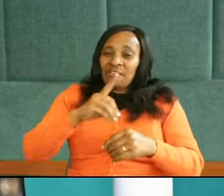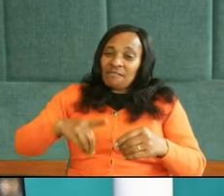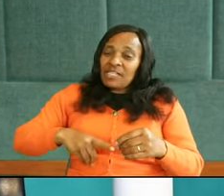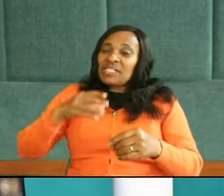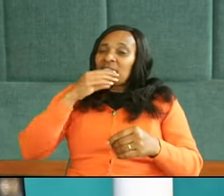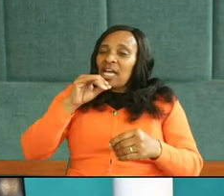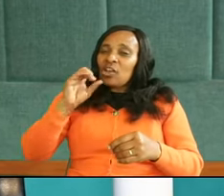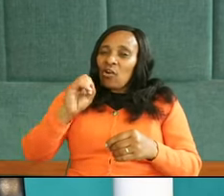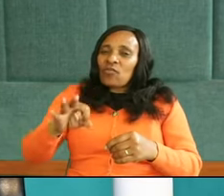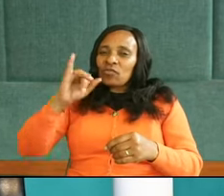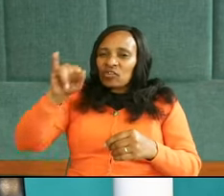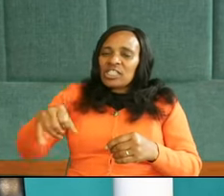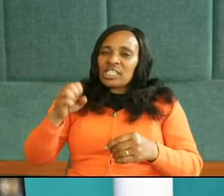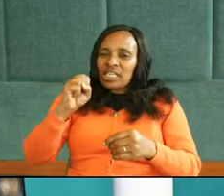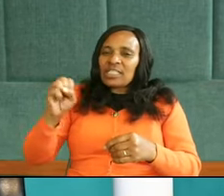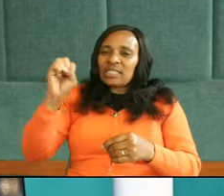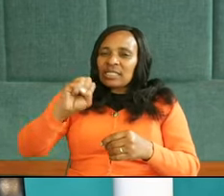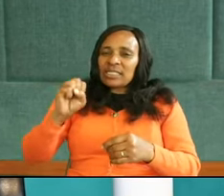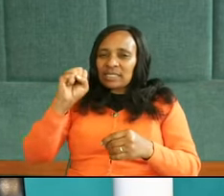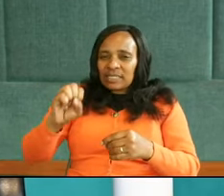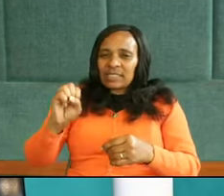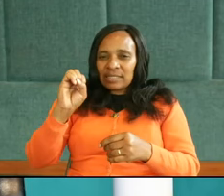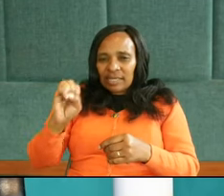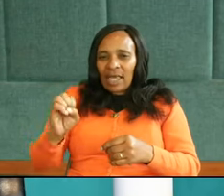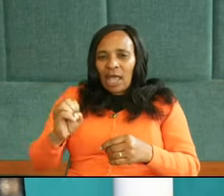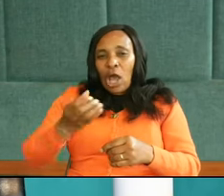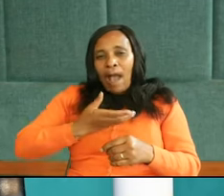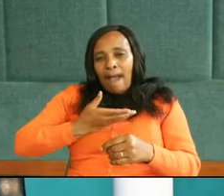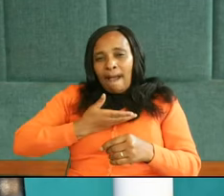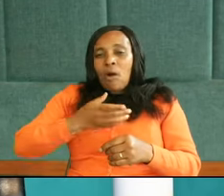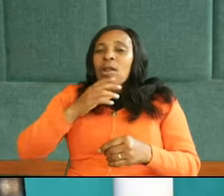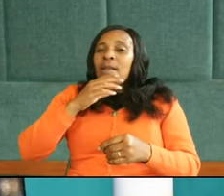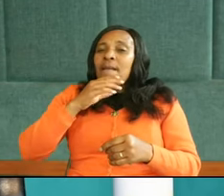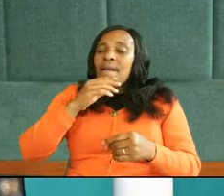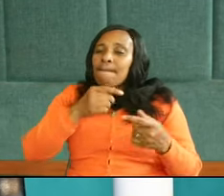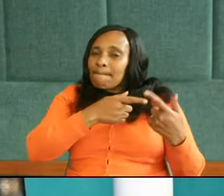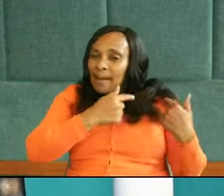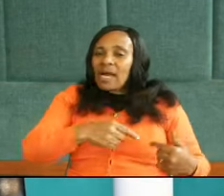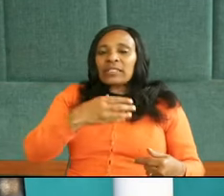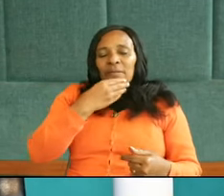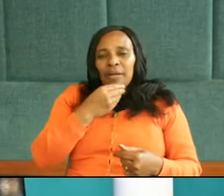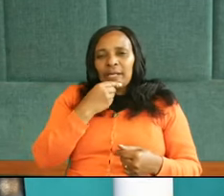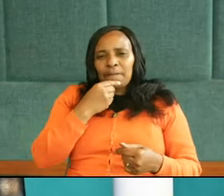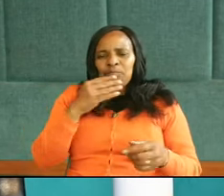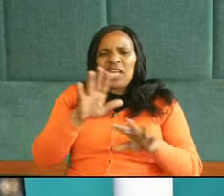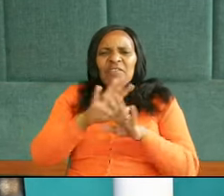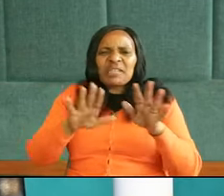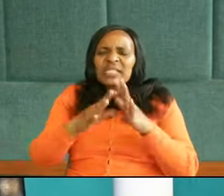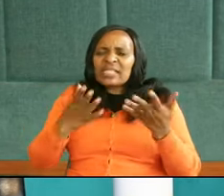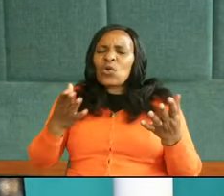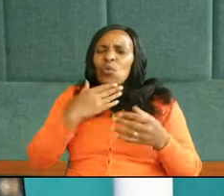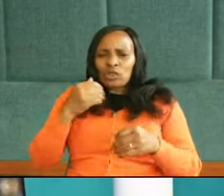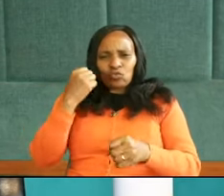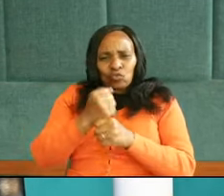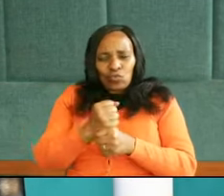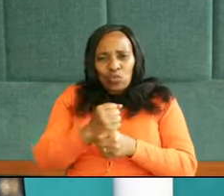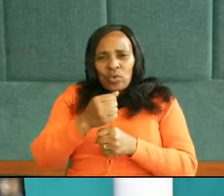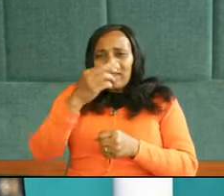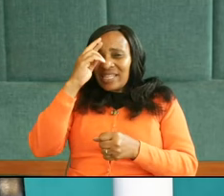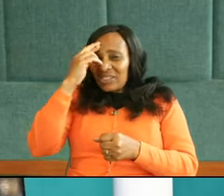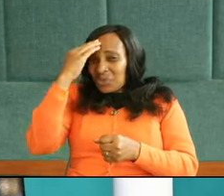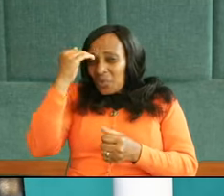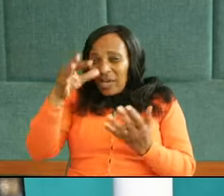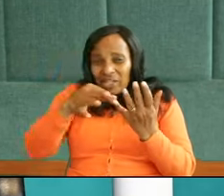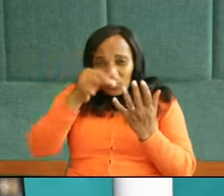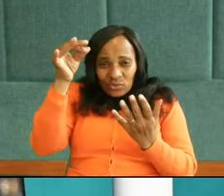a man after my own heart. Mm-hmm. He will do everything I want him to do. Amen. The reason why I chose this verse is because